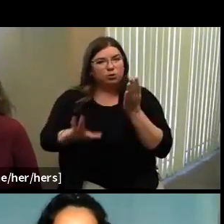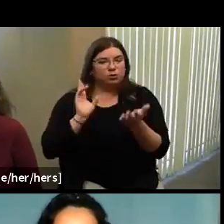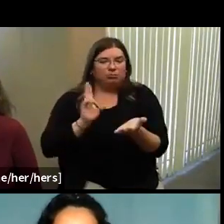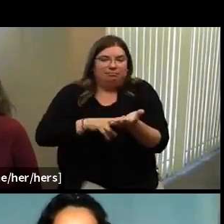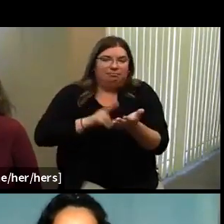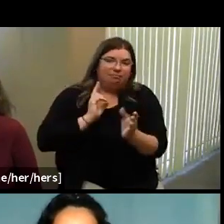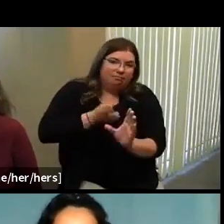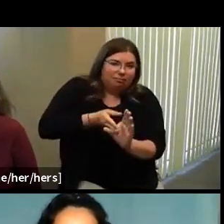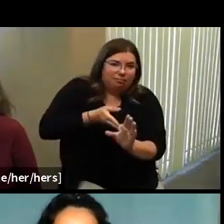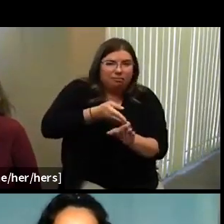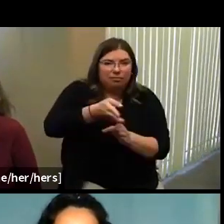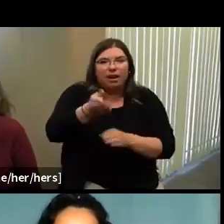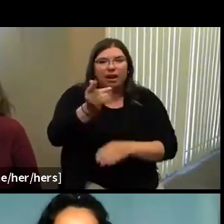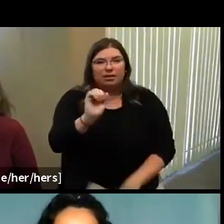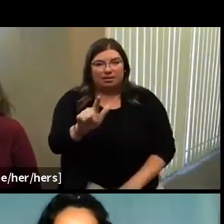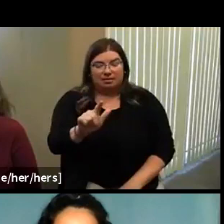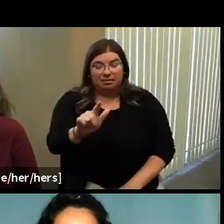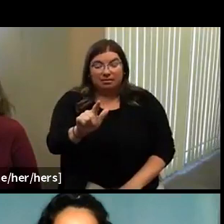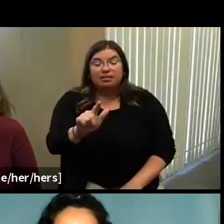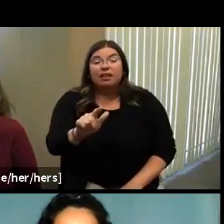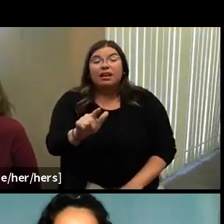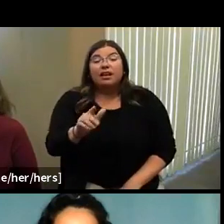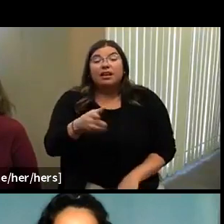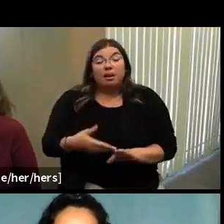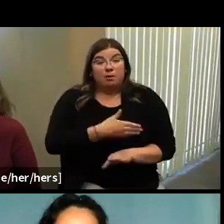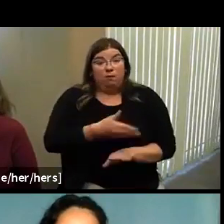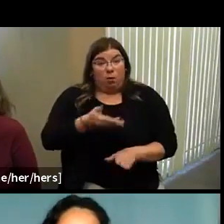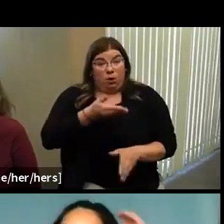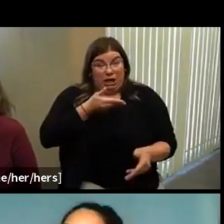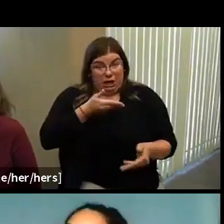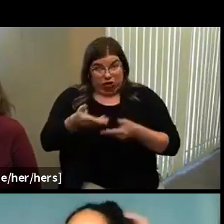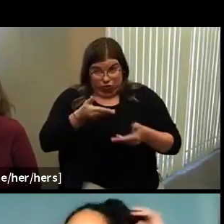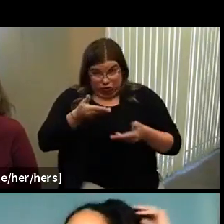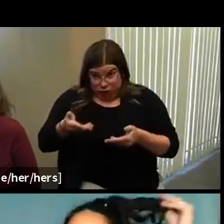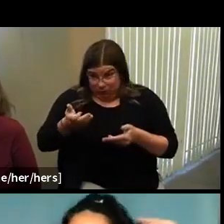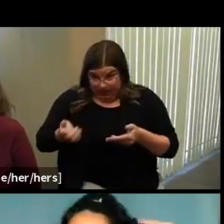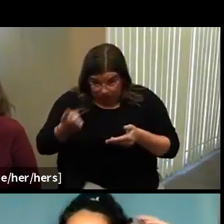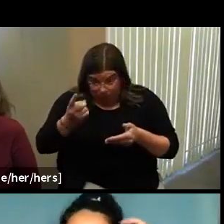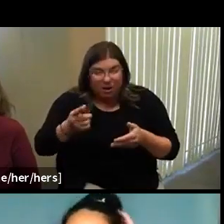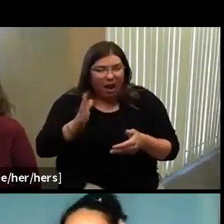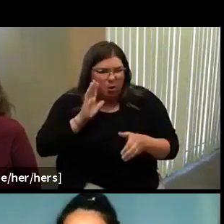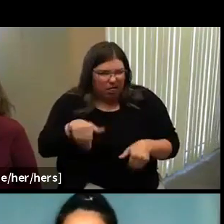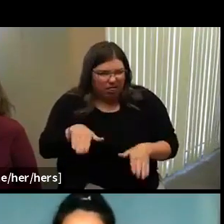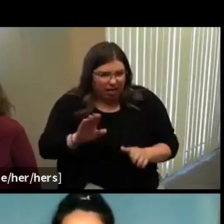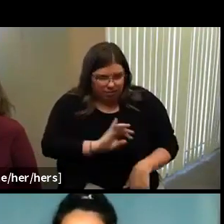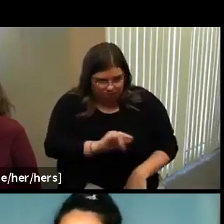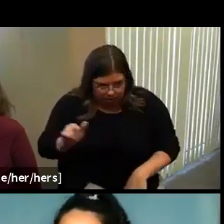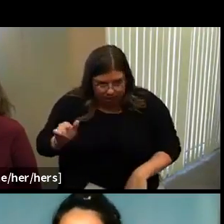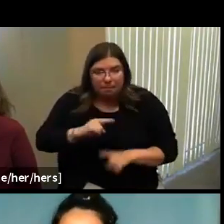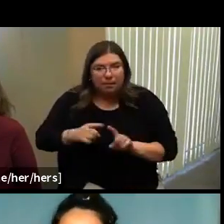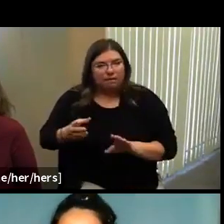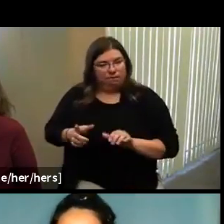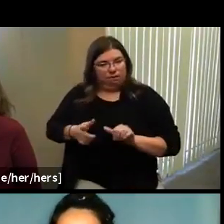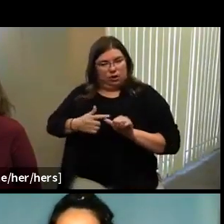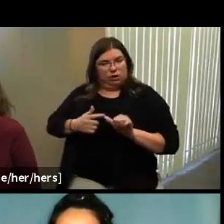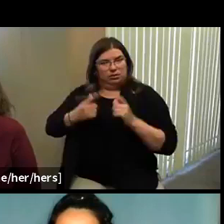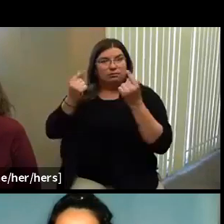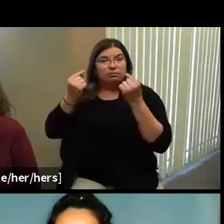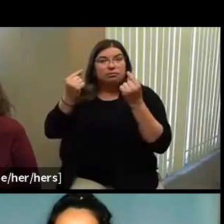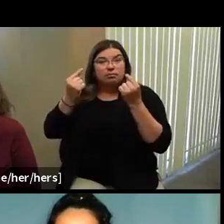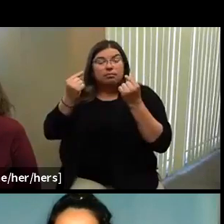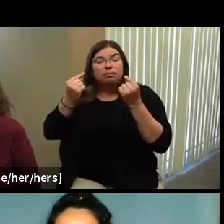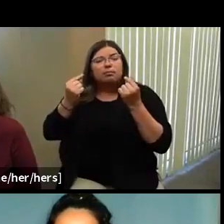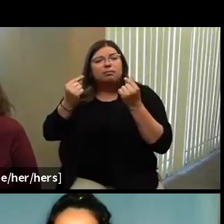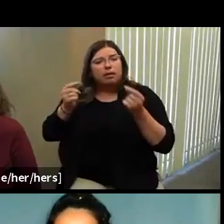Now, before I introduce everybody and let them go around and introduce themselves, just so you know, you are able to